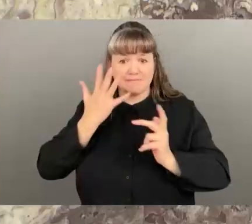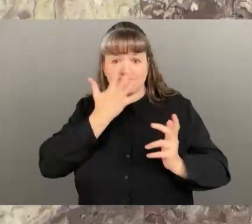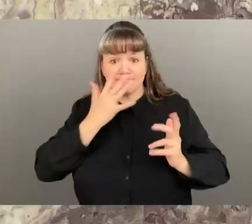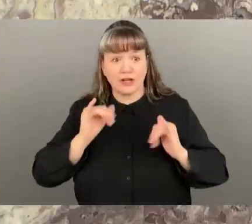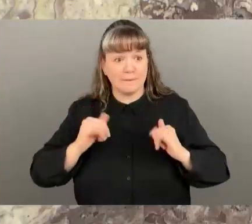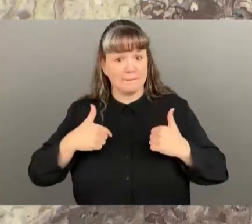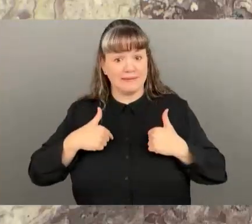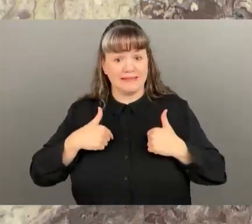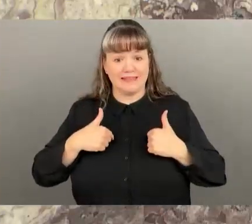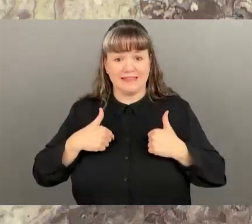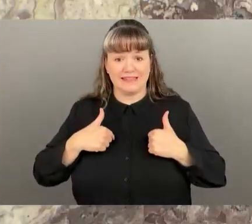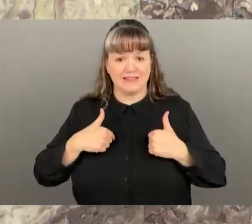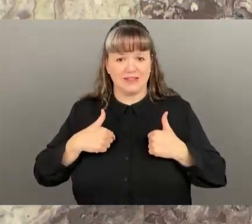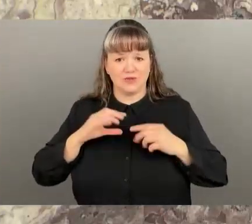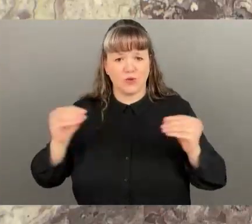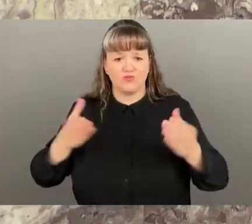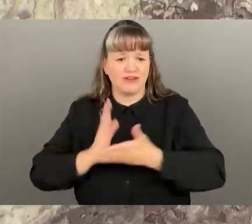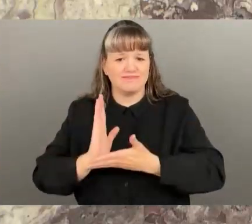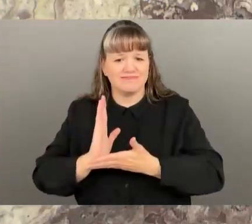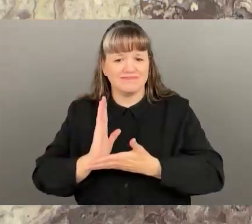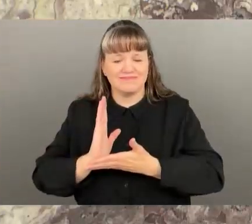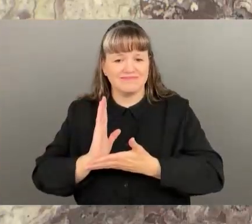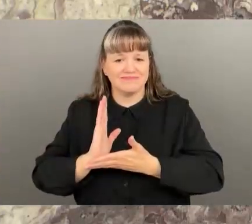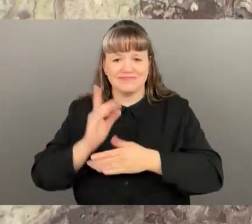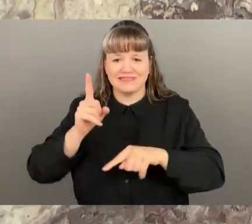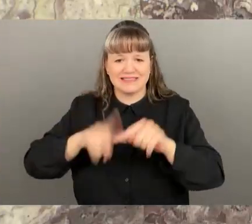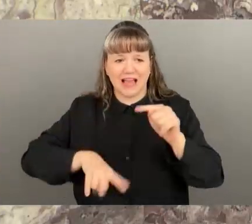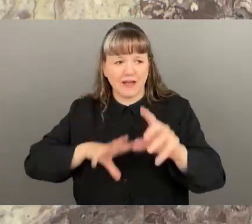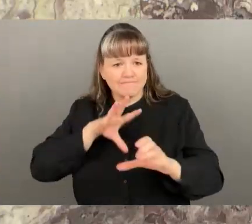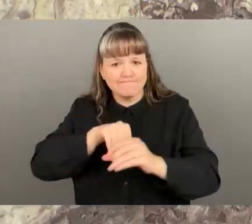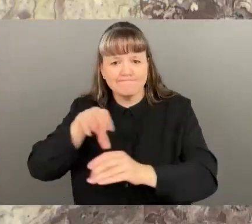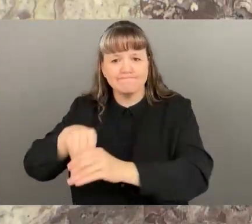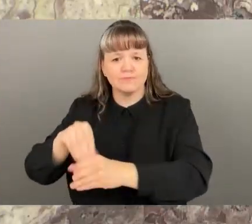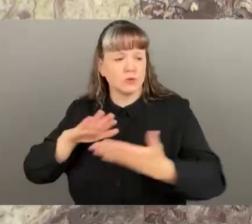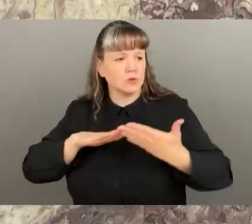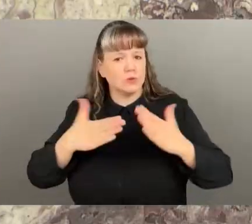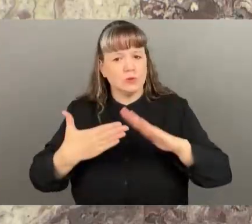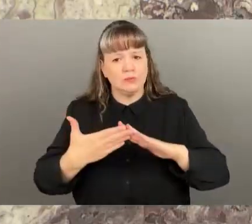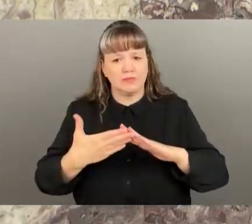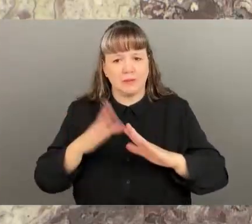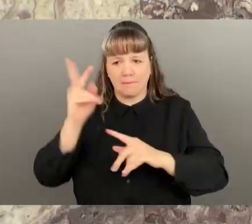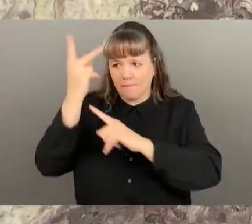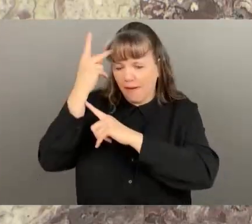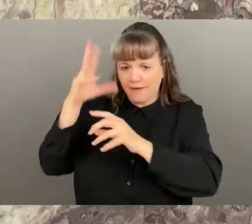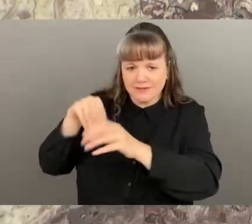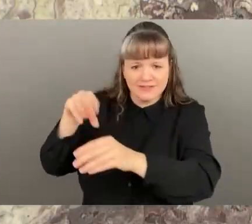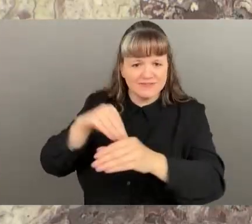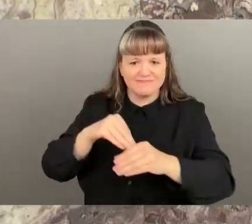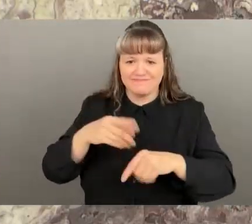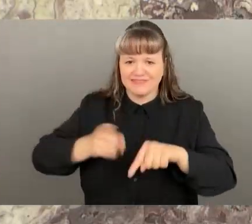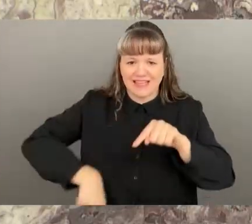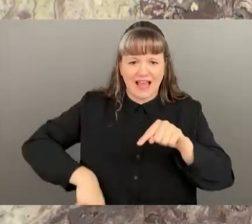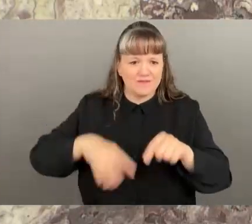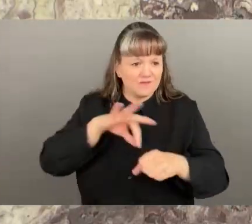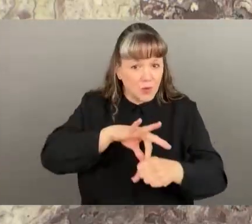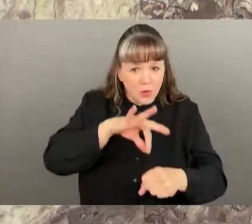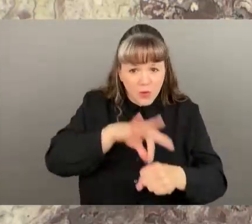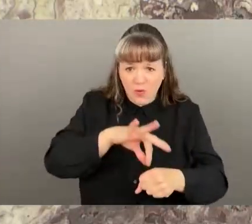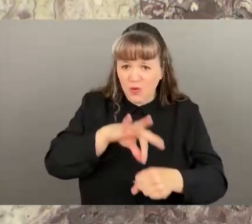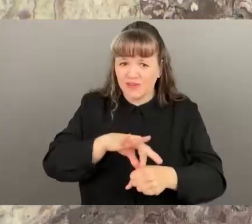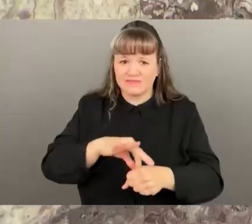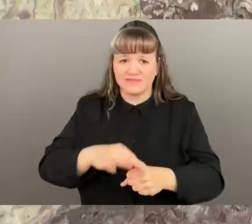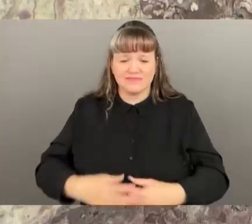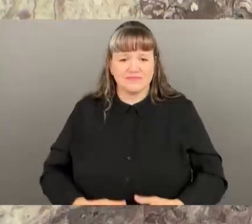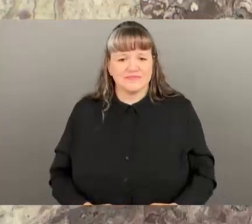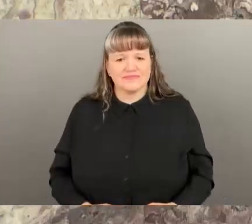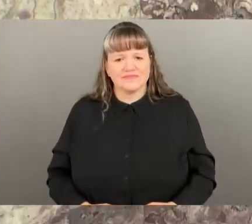today. Honourable Speaker, I think often about the sacrifices those passengers made and the struggles of the South Asian